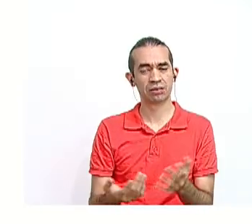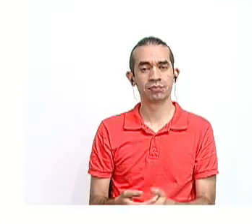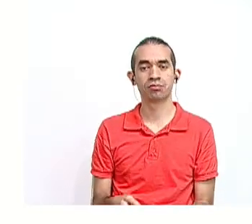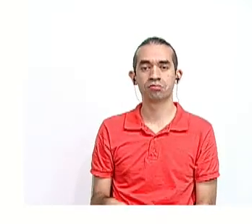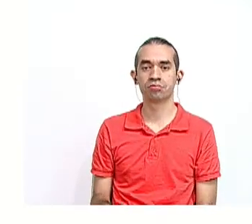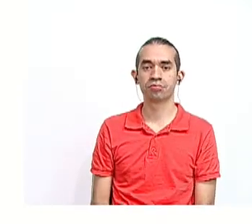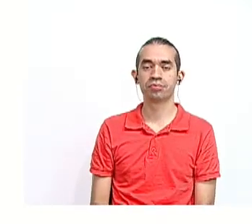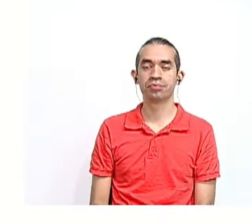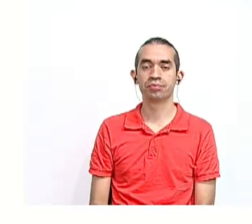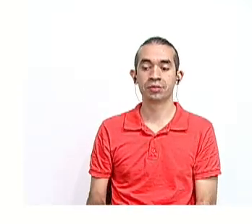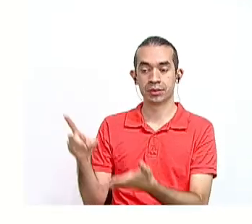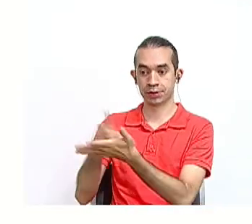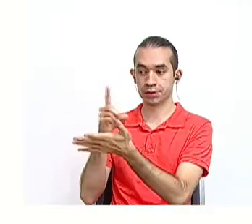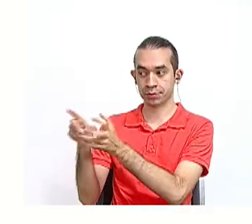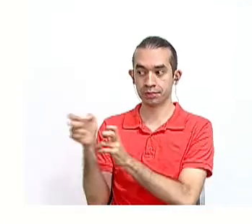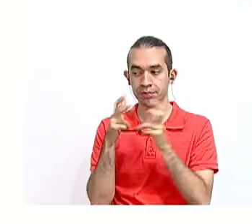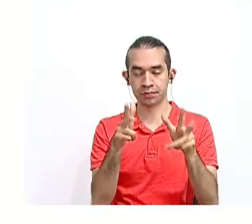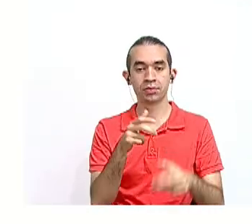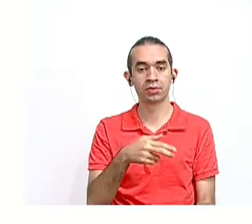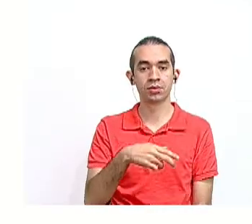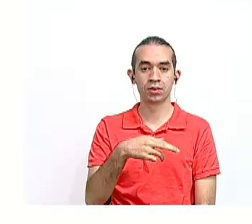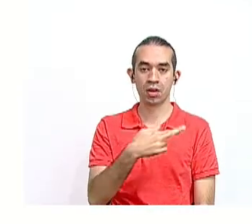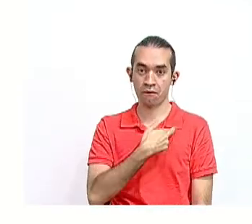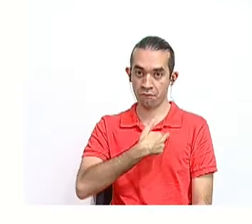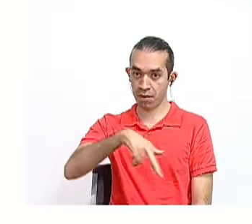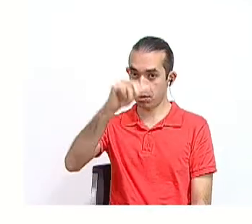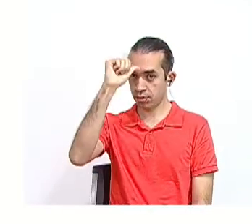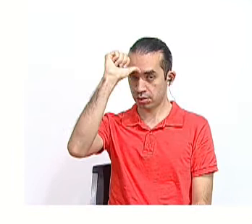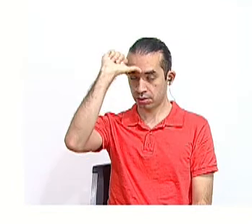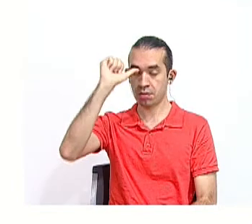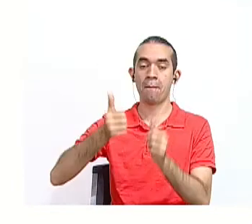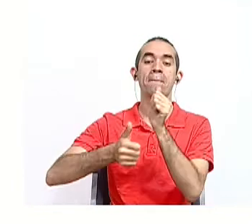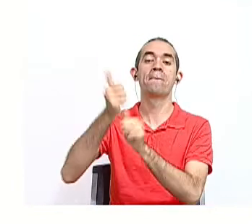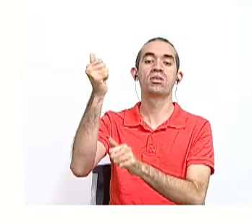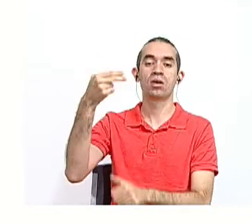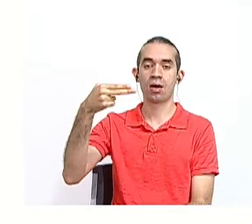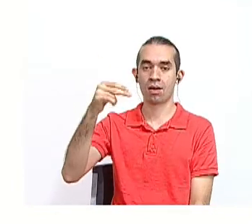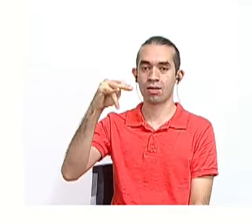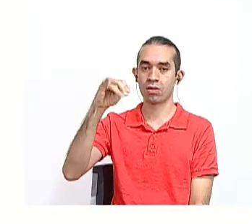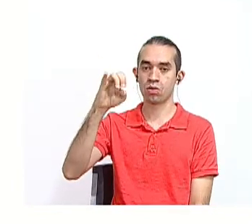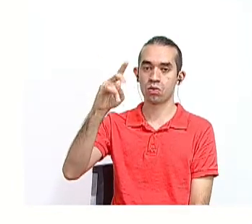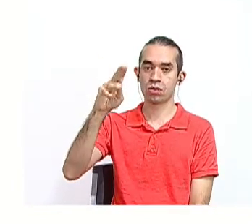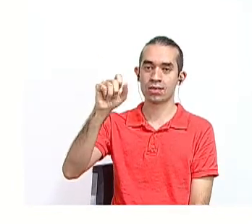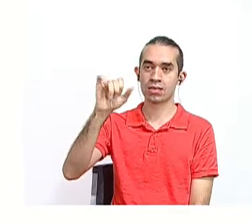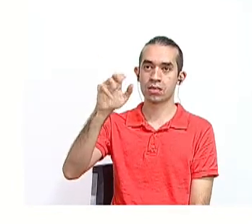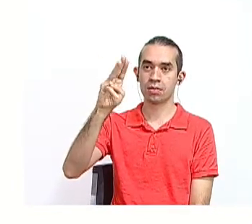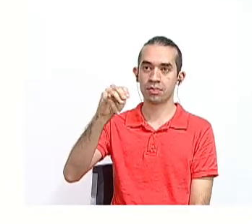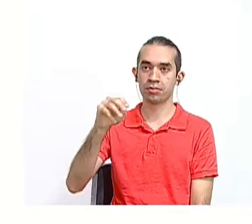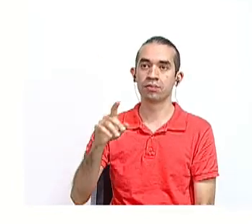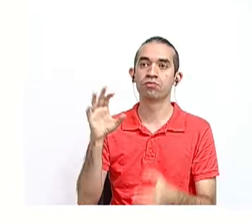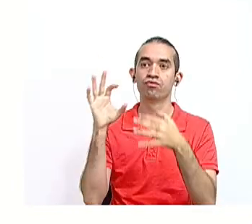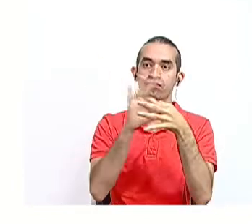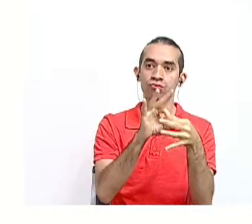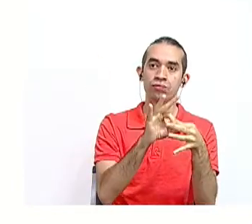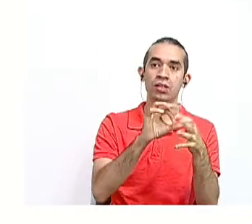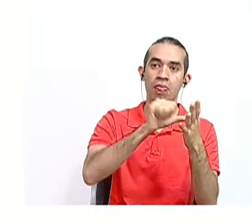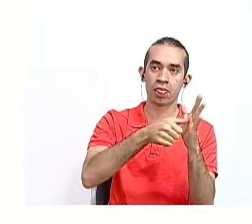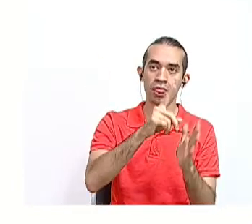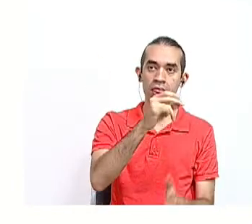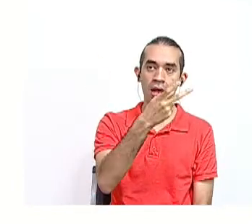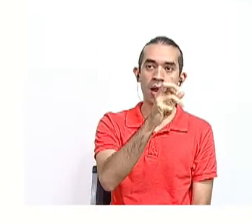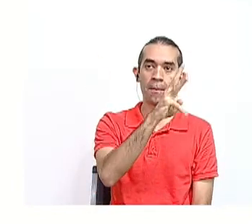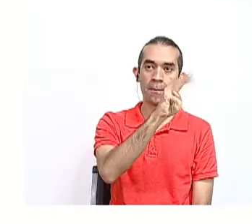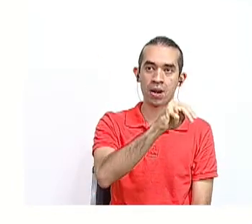It says that Hinduism is the dominant religion of India that emphasizes Dharma with its resulting ritual